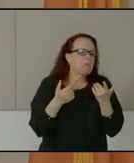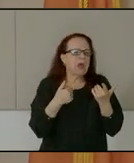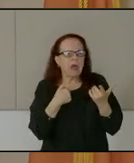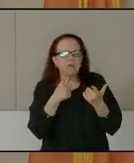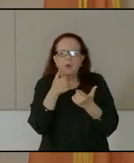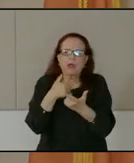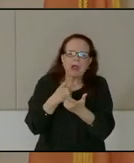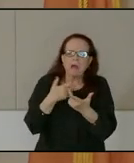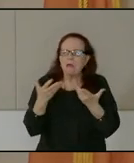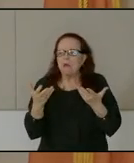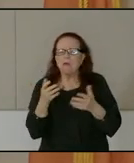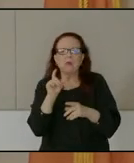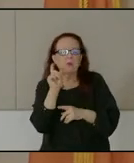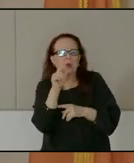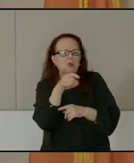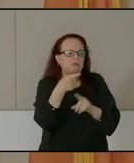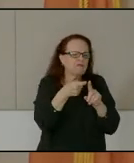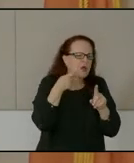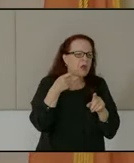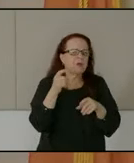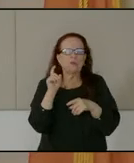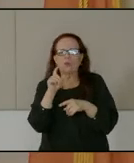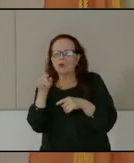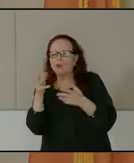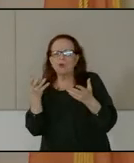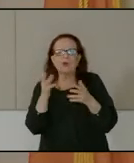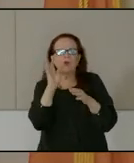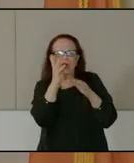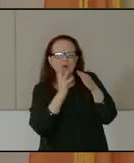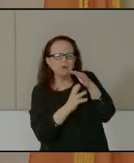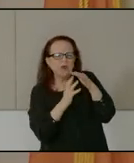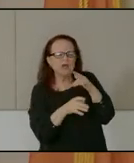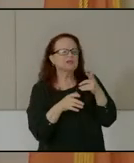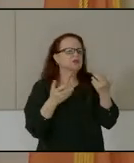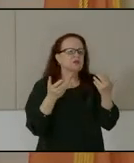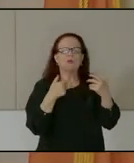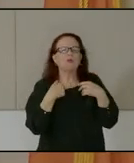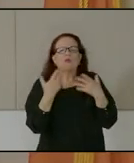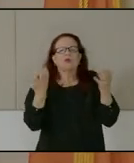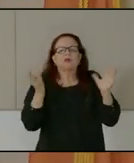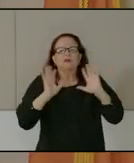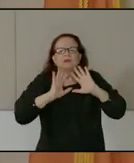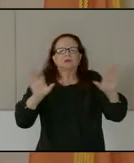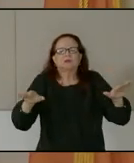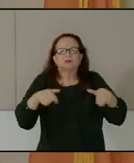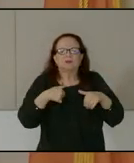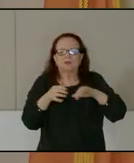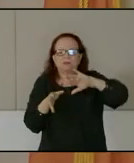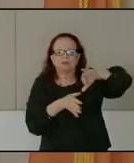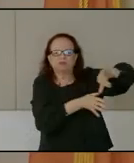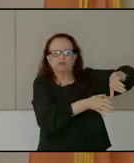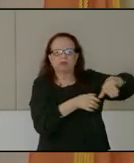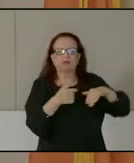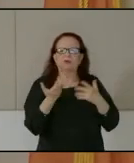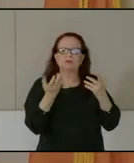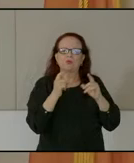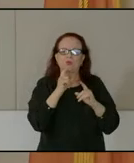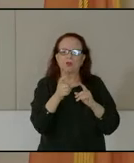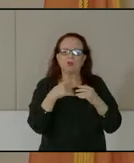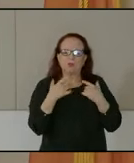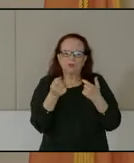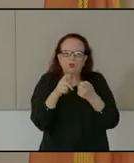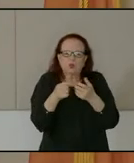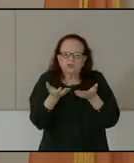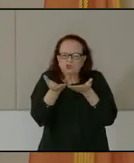spectrum of immigration status you are, because we know how vital it is for our community to be healthy and served.